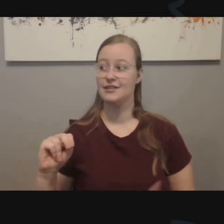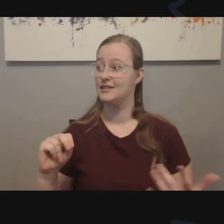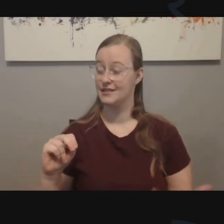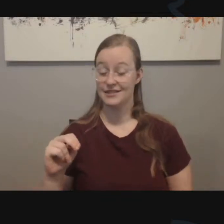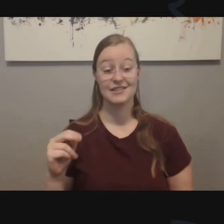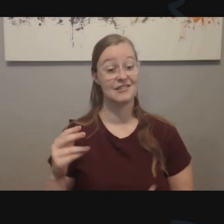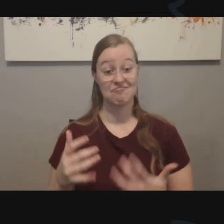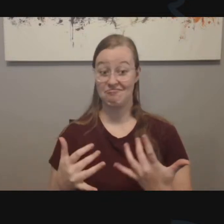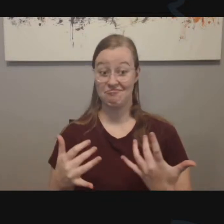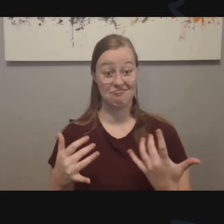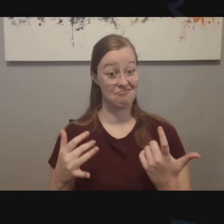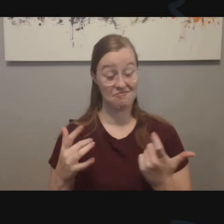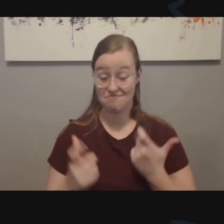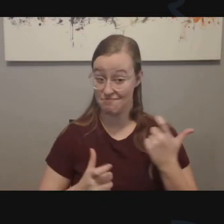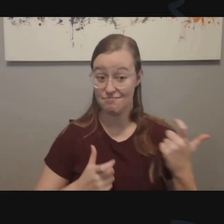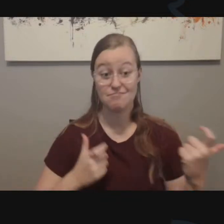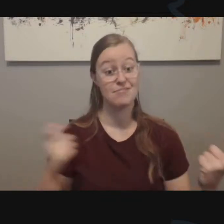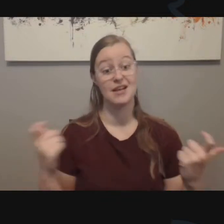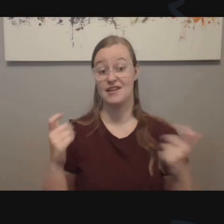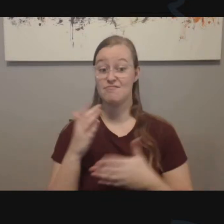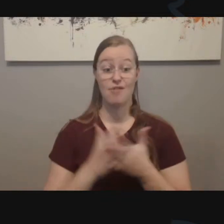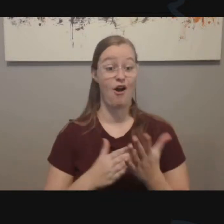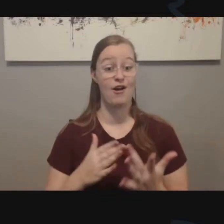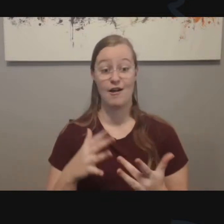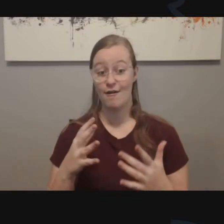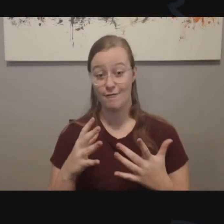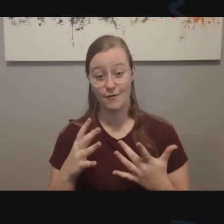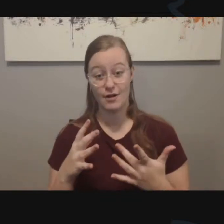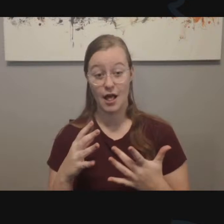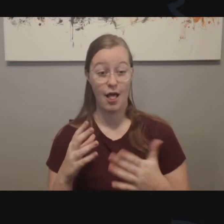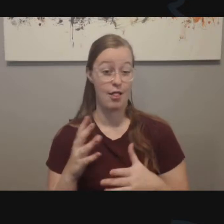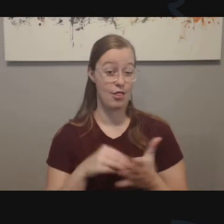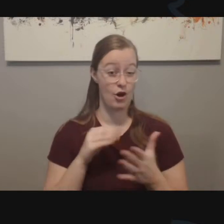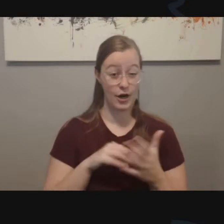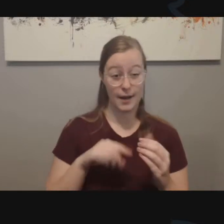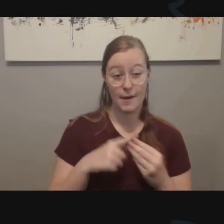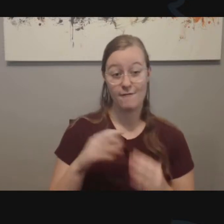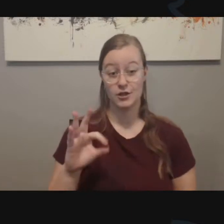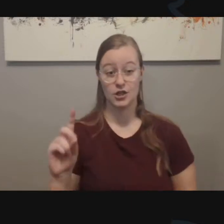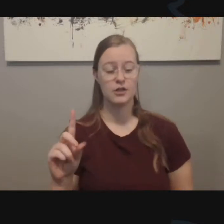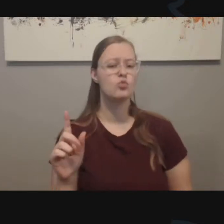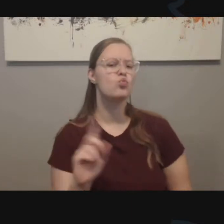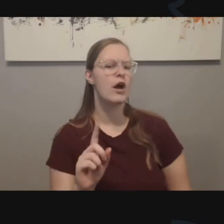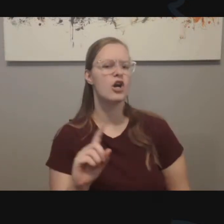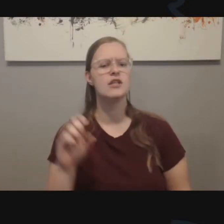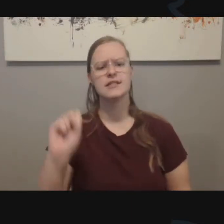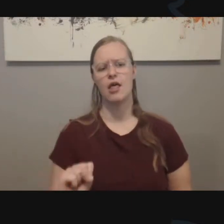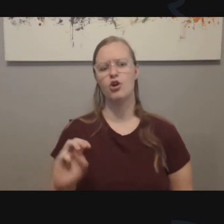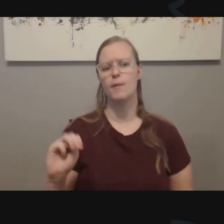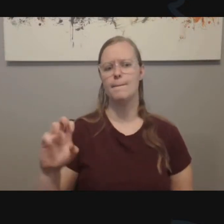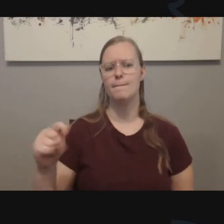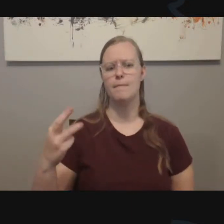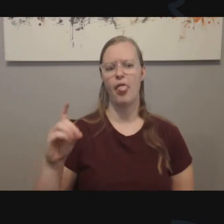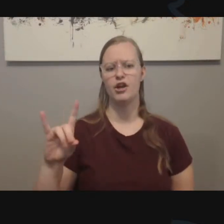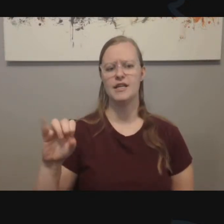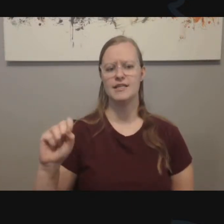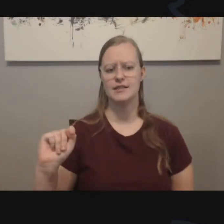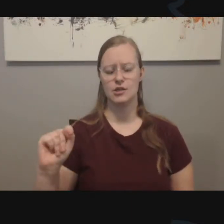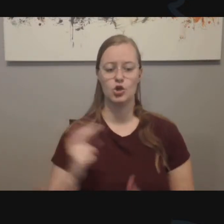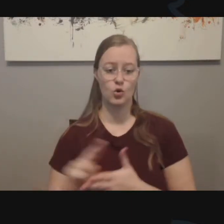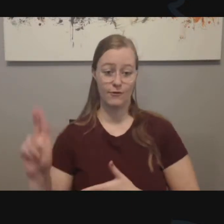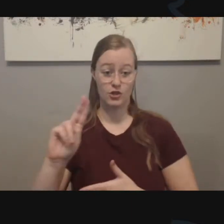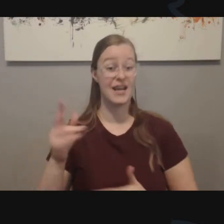in Humanities Emeritus at Southern Methodist University, and he has several biographies of